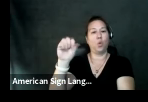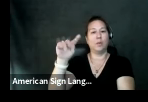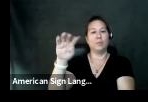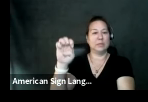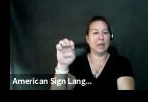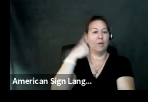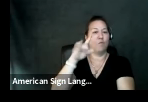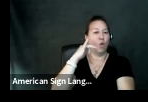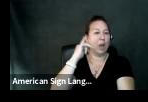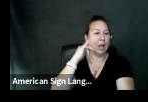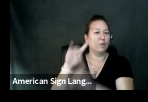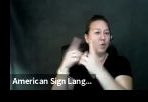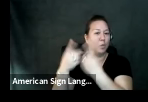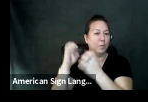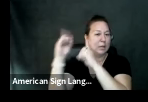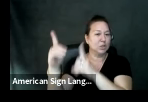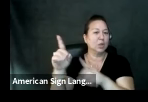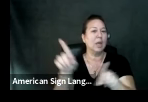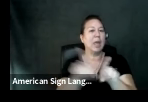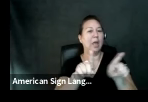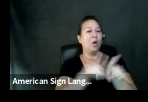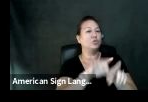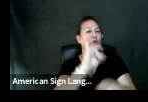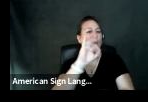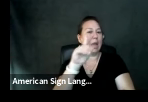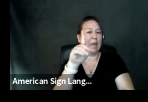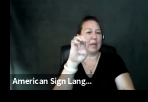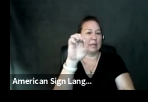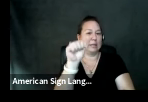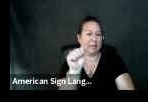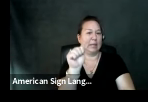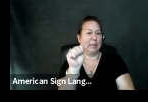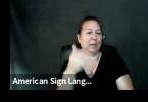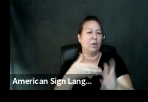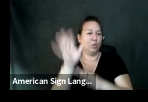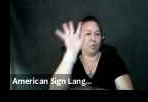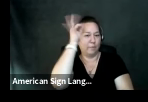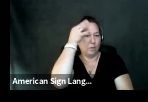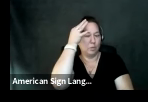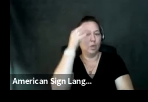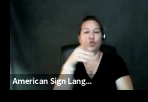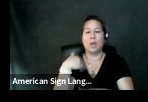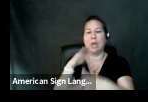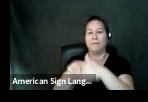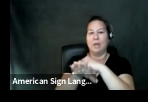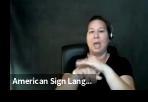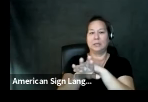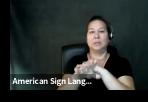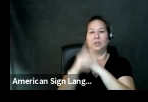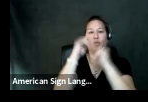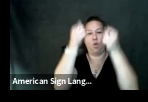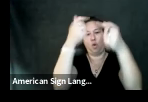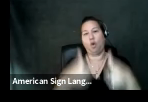well. And then yes, we'll make sure you will get access to the slides and the resources we've talked about.